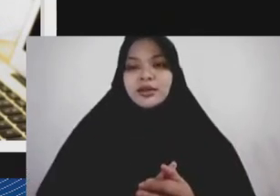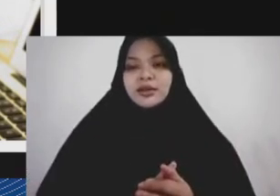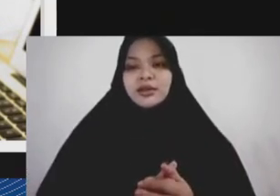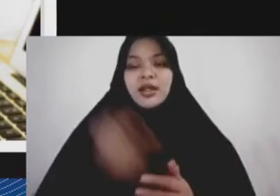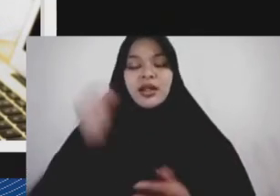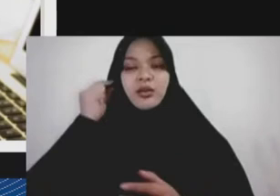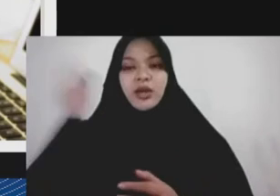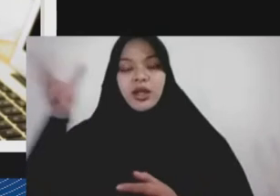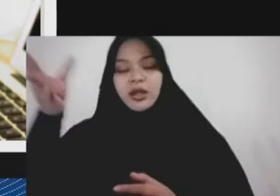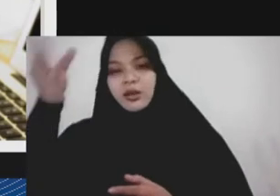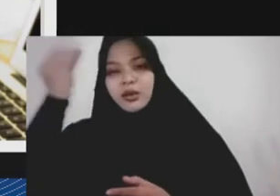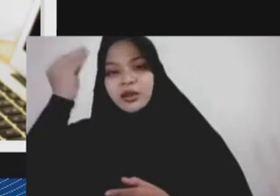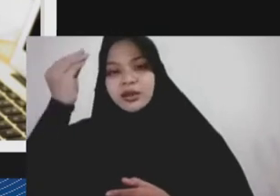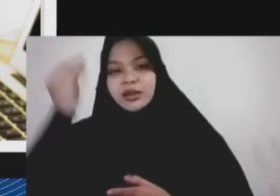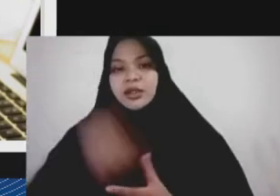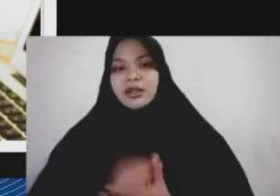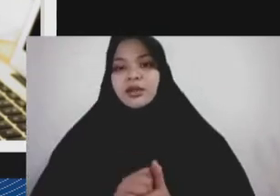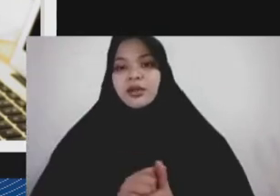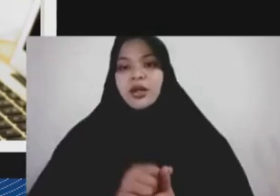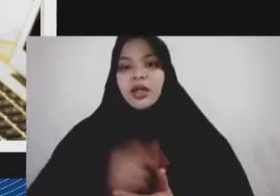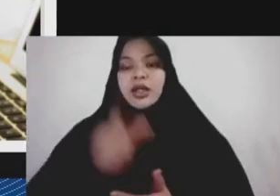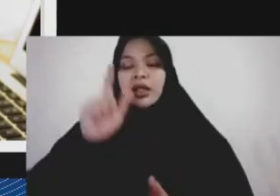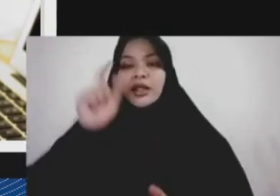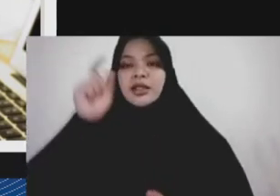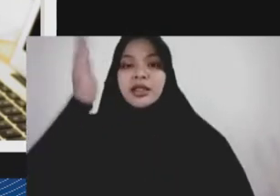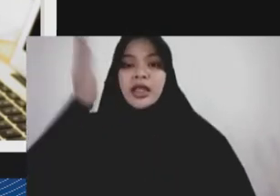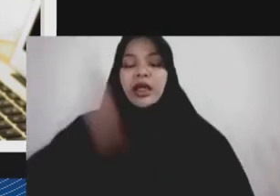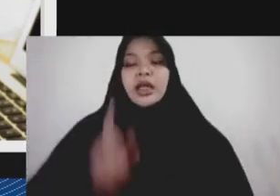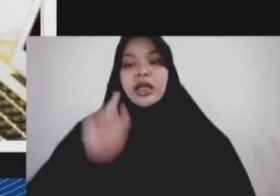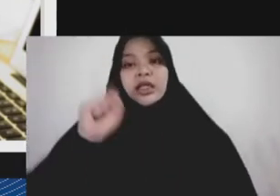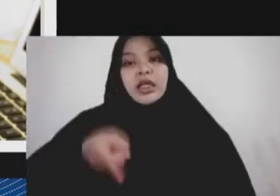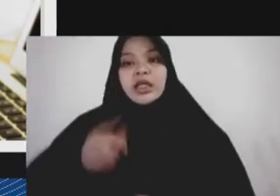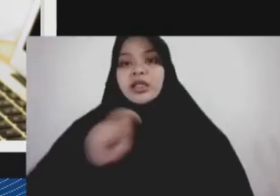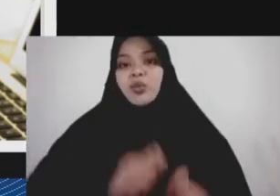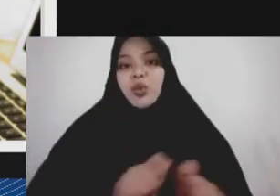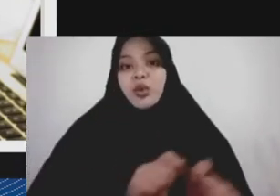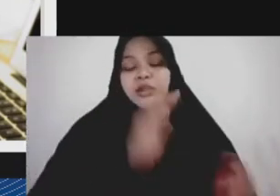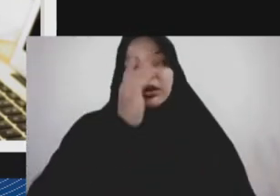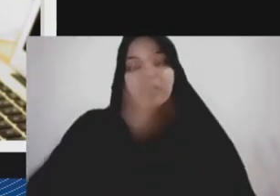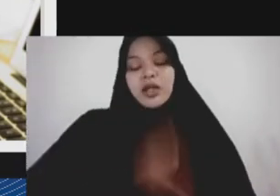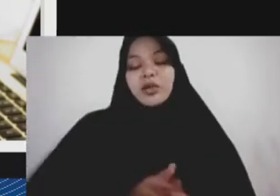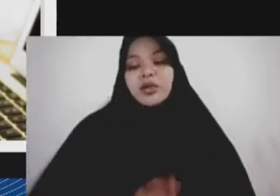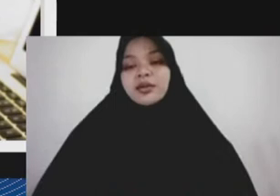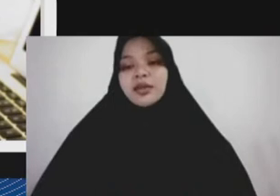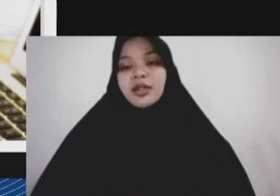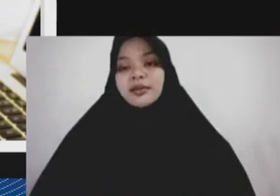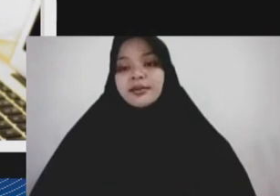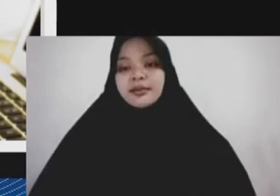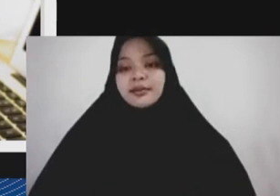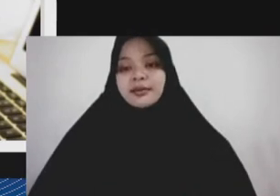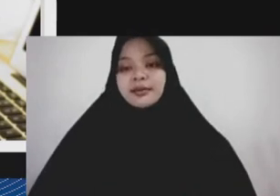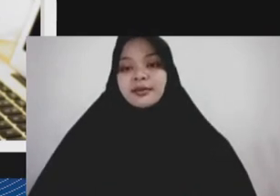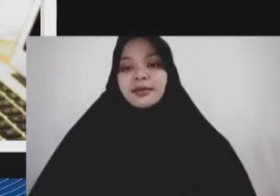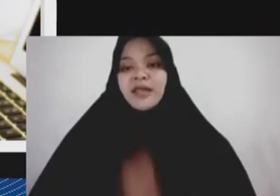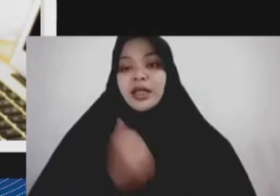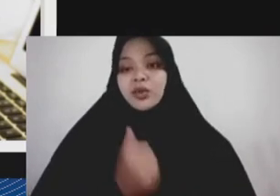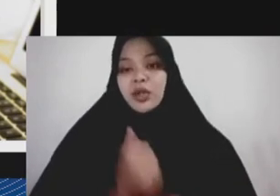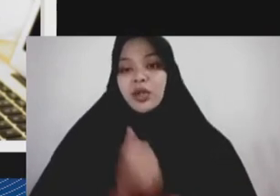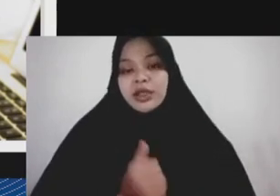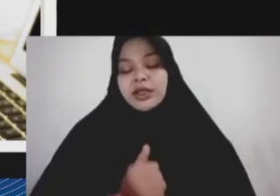of the decision making in the family household, and that expands into the community and it expands